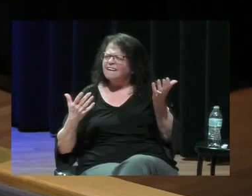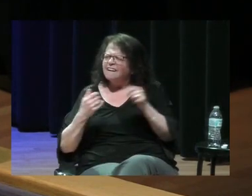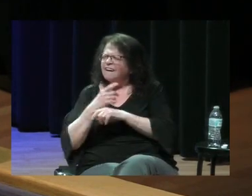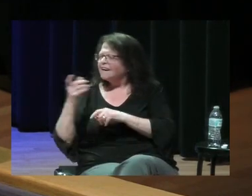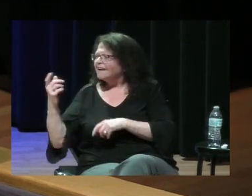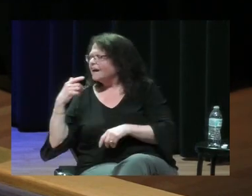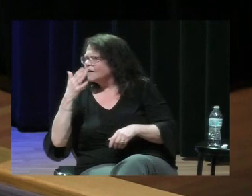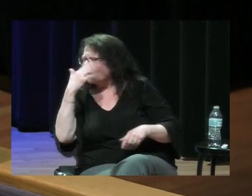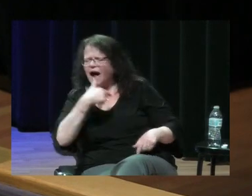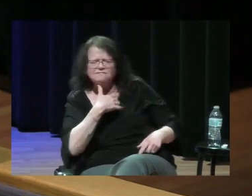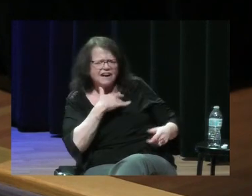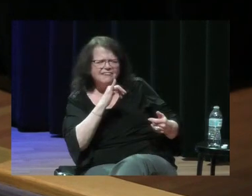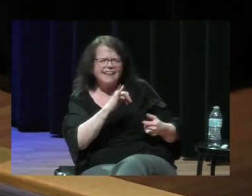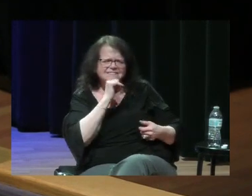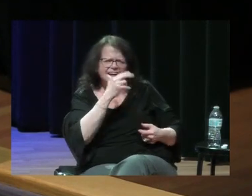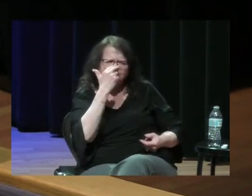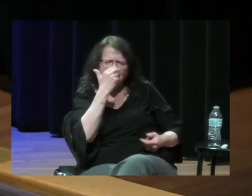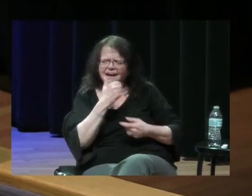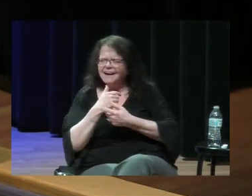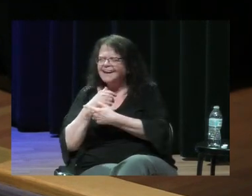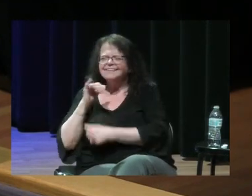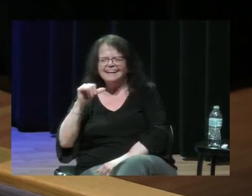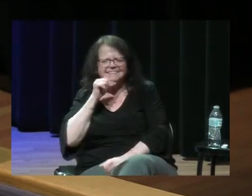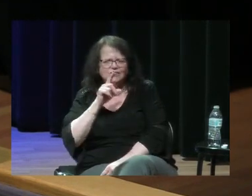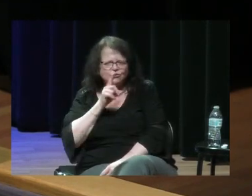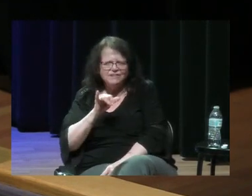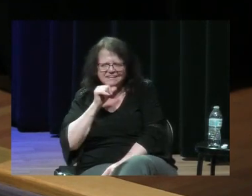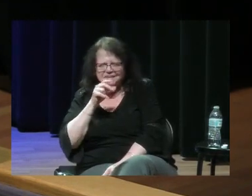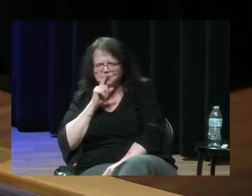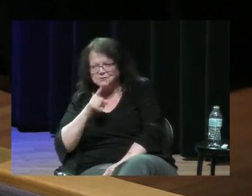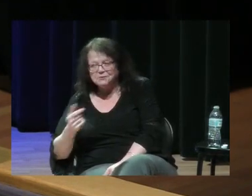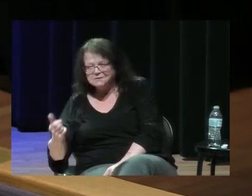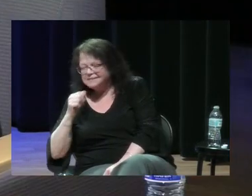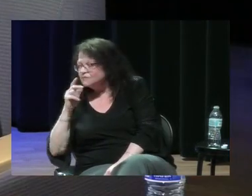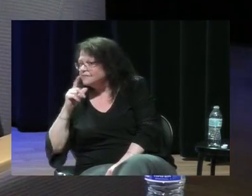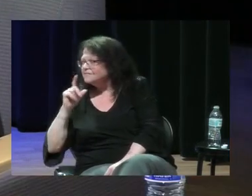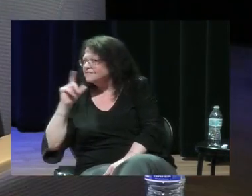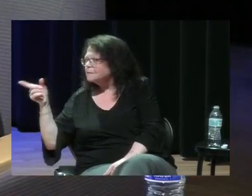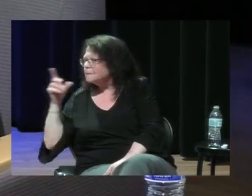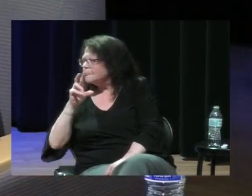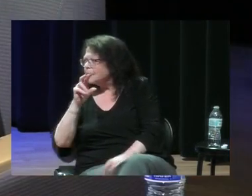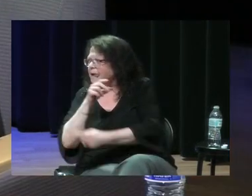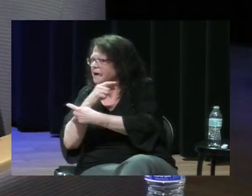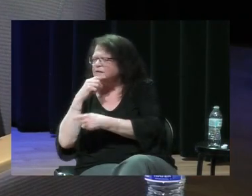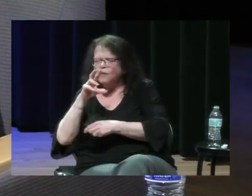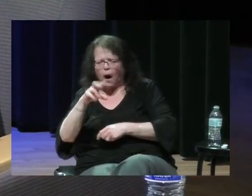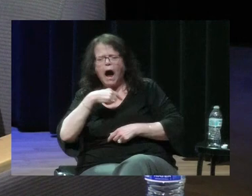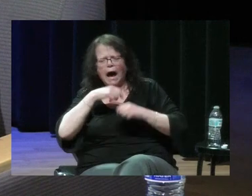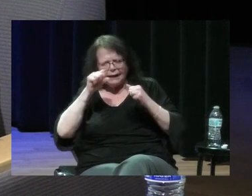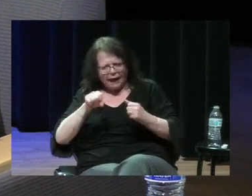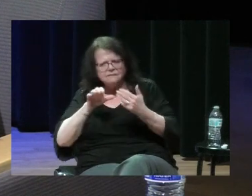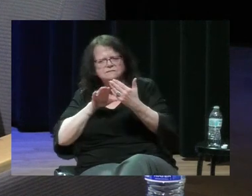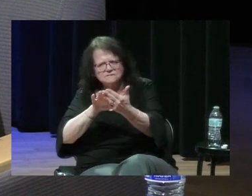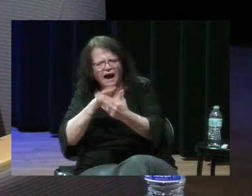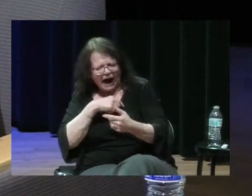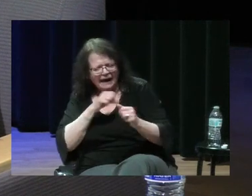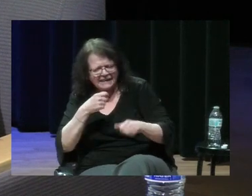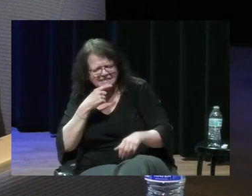I do compassion well. That's not true. She says that all the truth. It's not true. I can go in a situation like that and say,